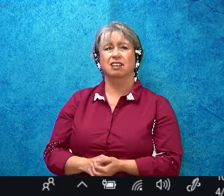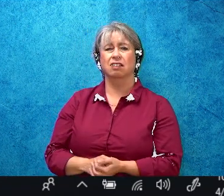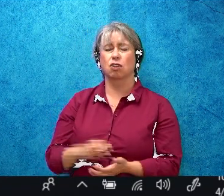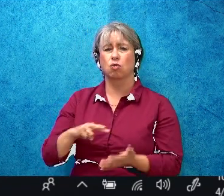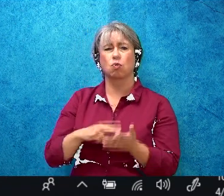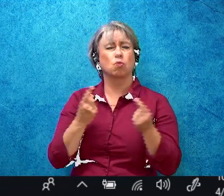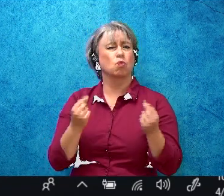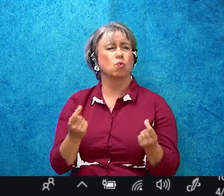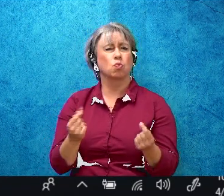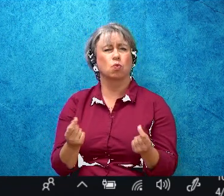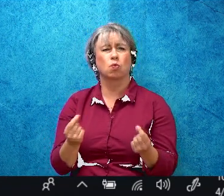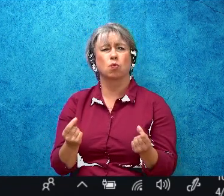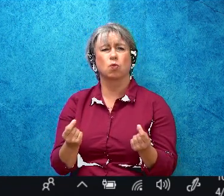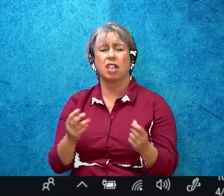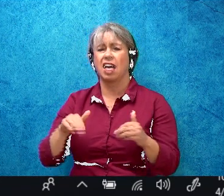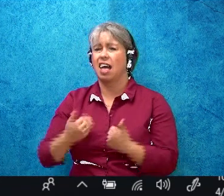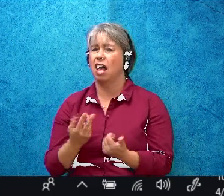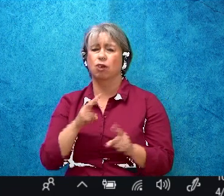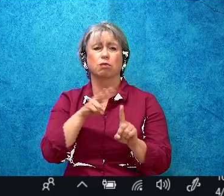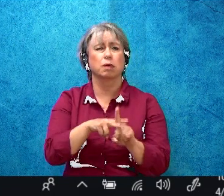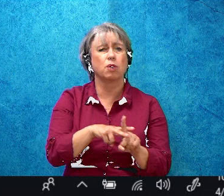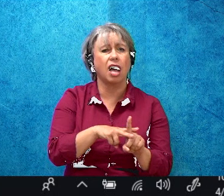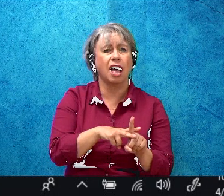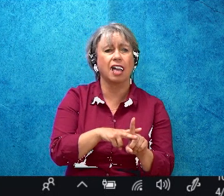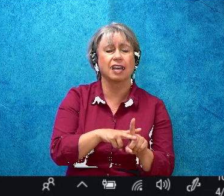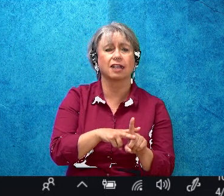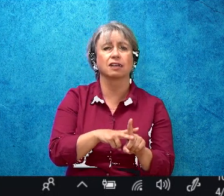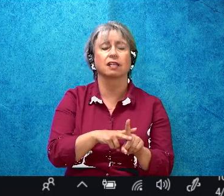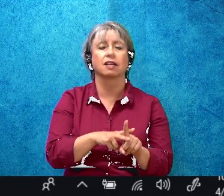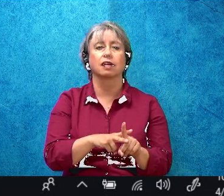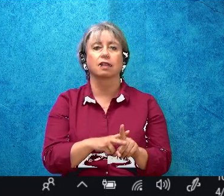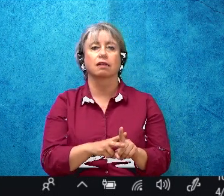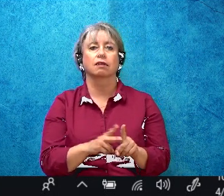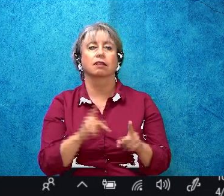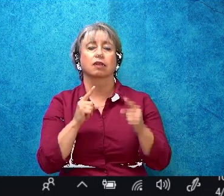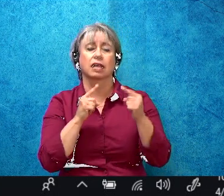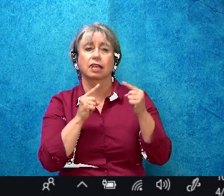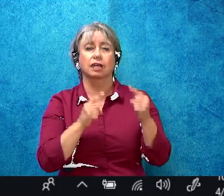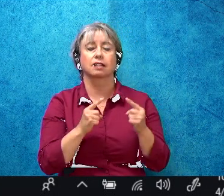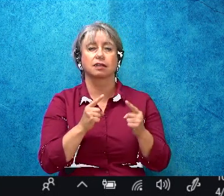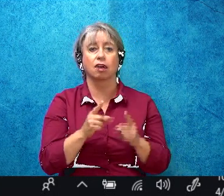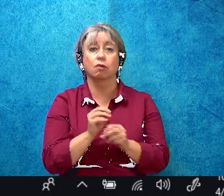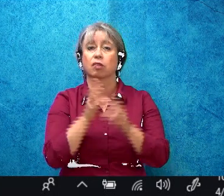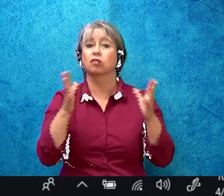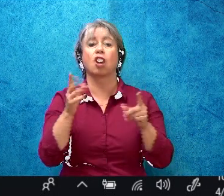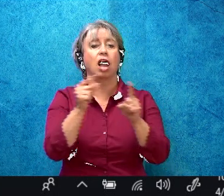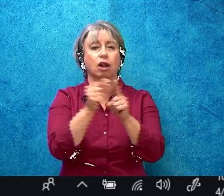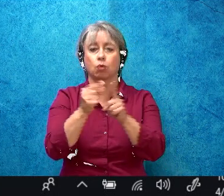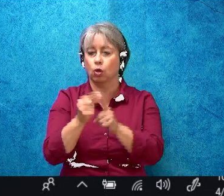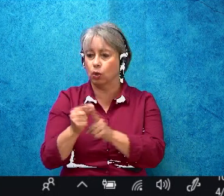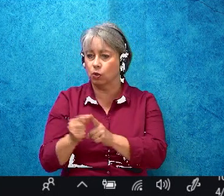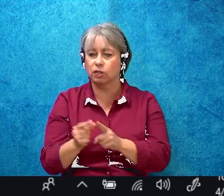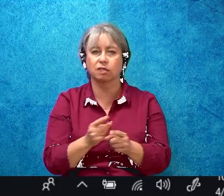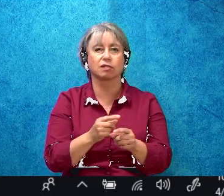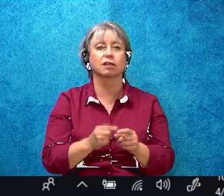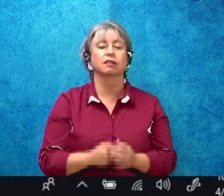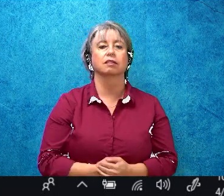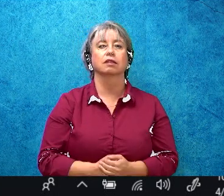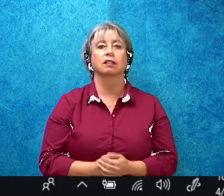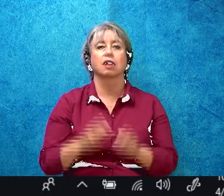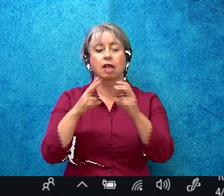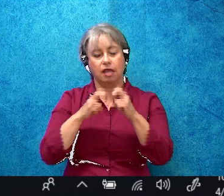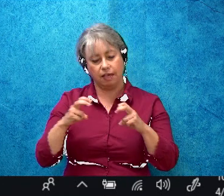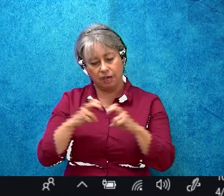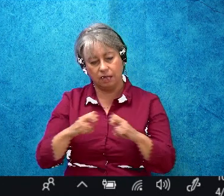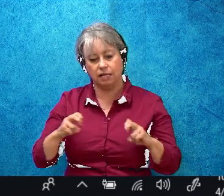to be doing? First, we need to know what the standard says, and it's a mouthful, okay? So it says, analyze how a modern